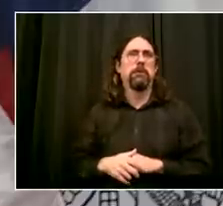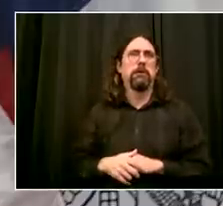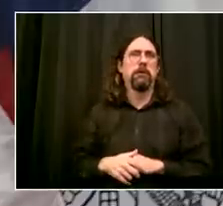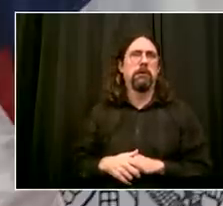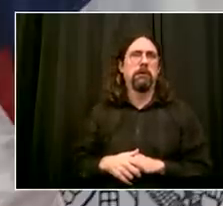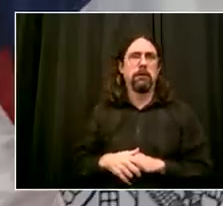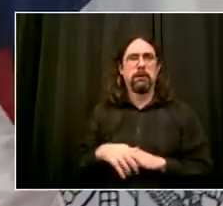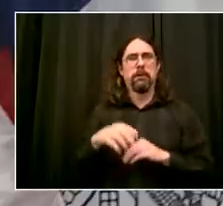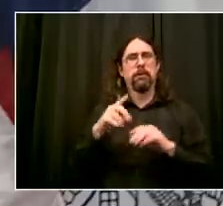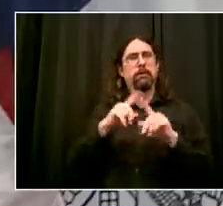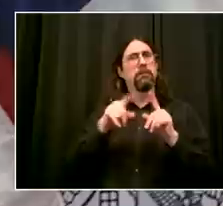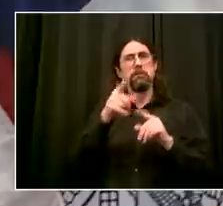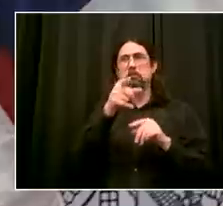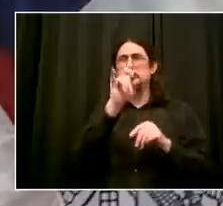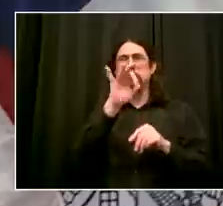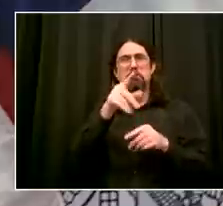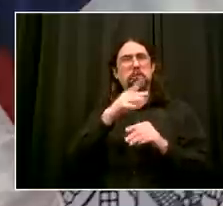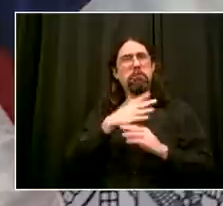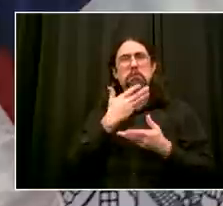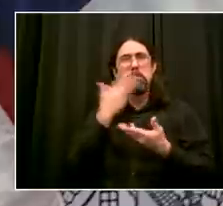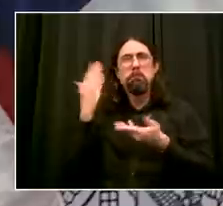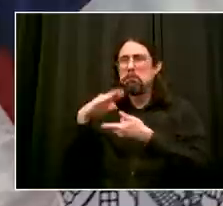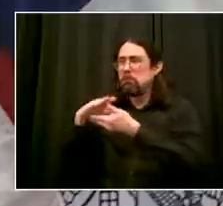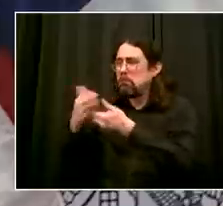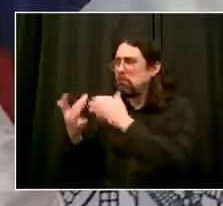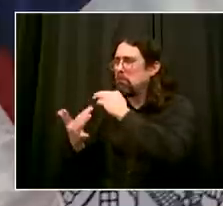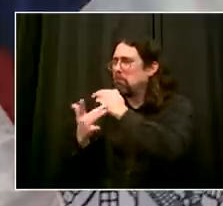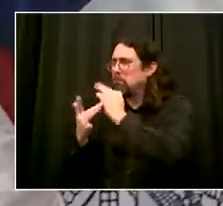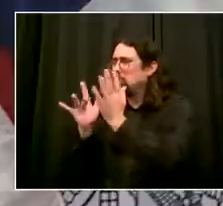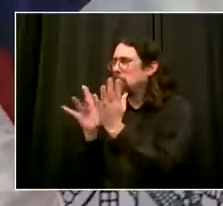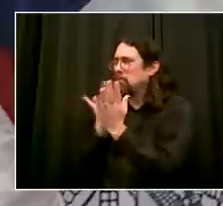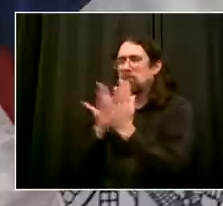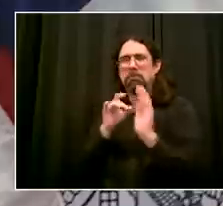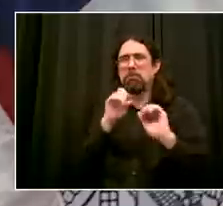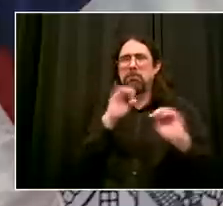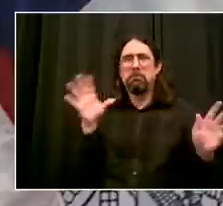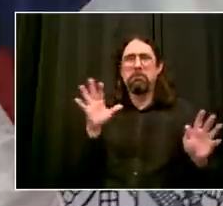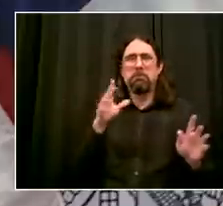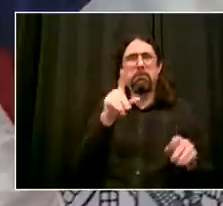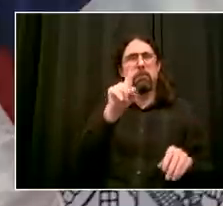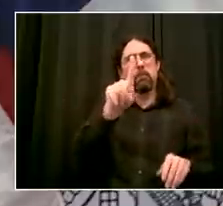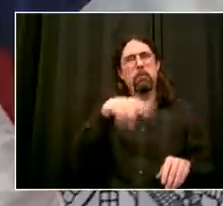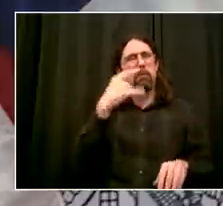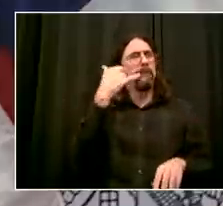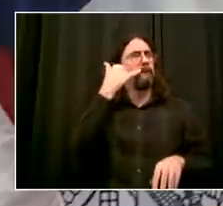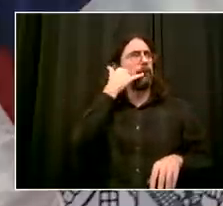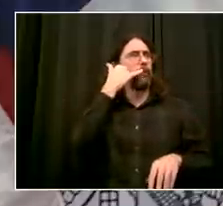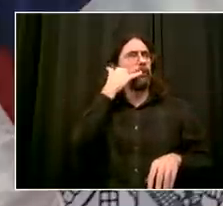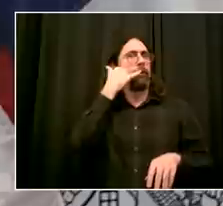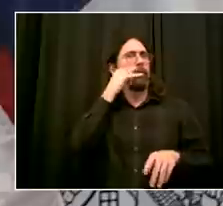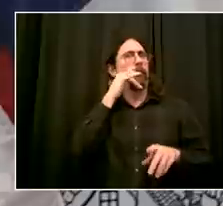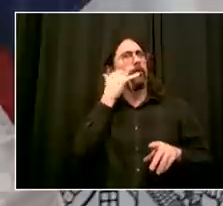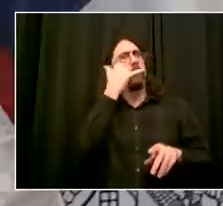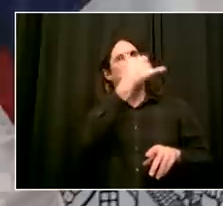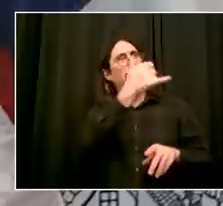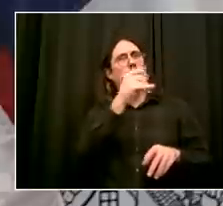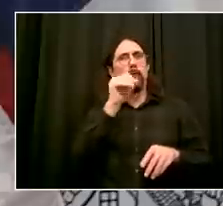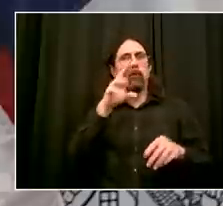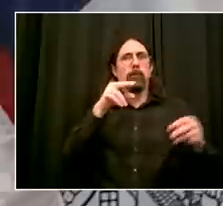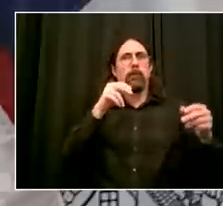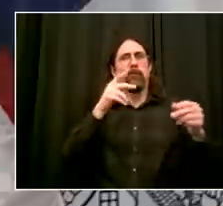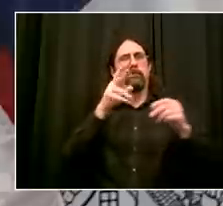So, Mr. Mayor, a few weeks ago, you predicted that December 1st would be the day that,